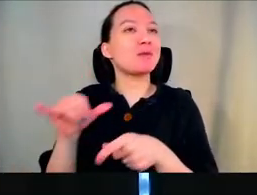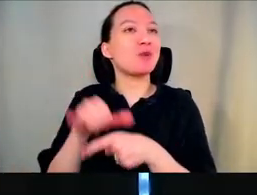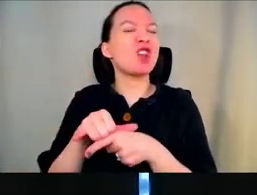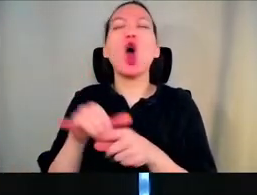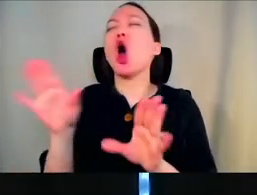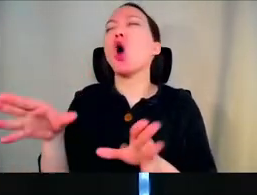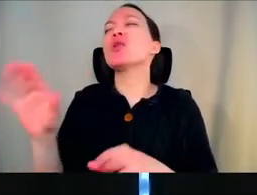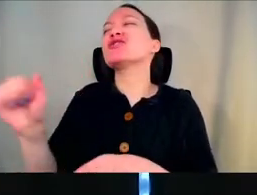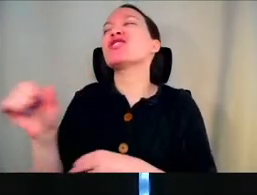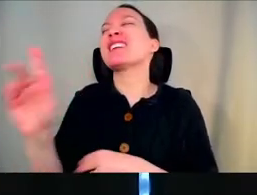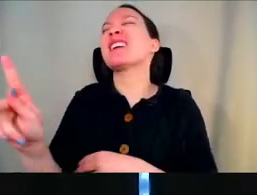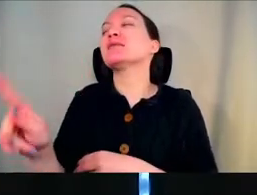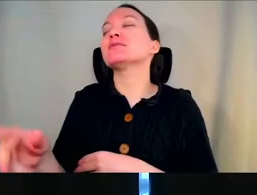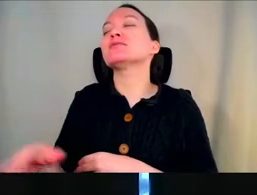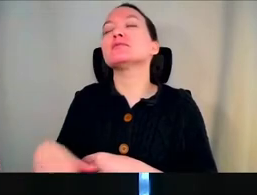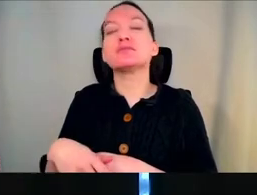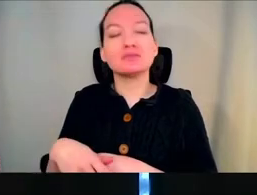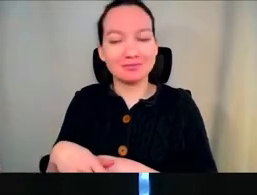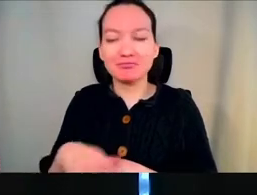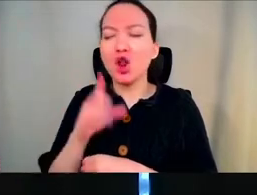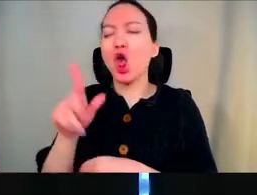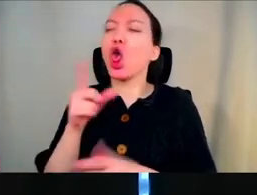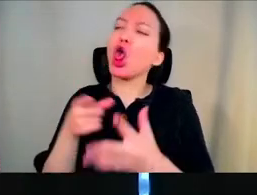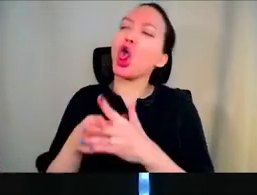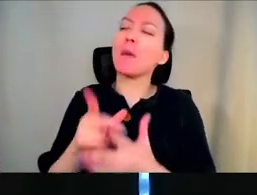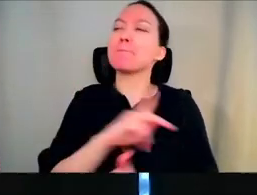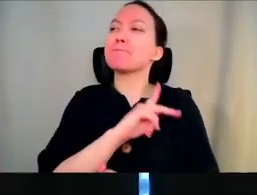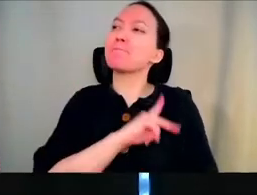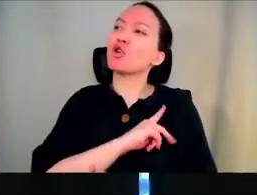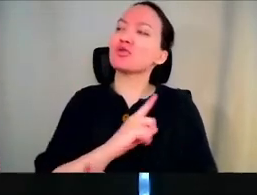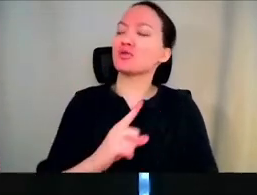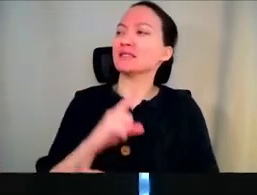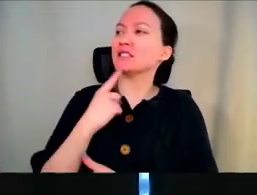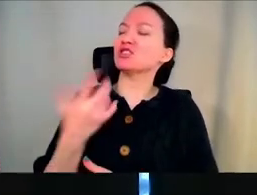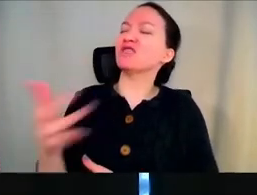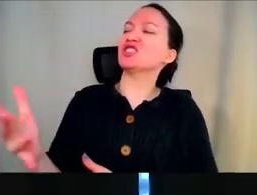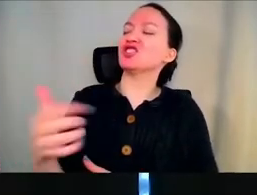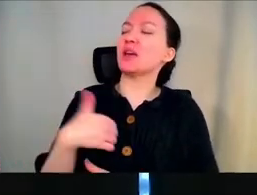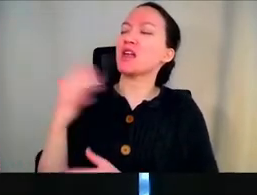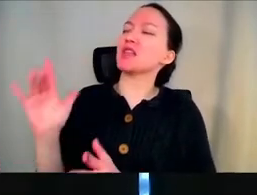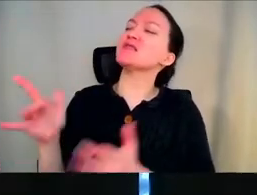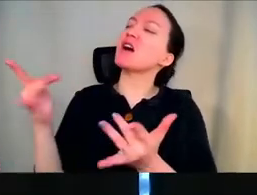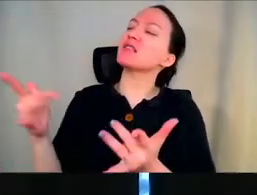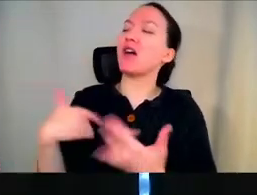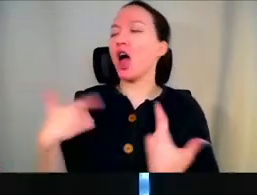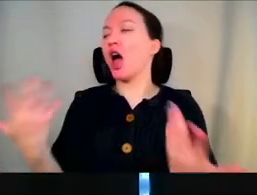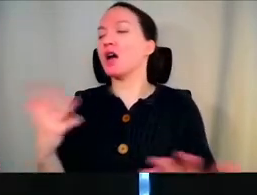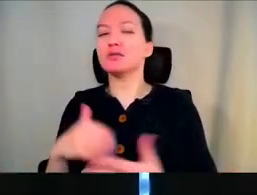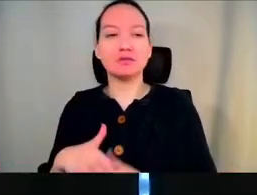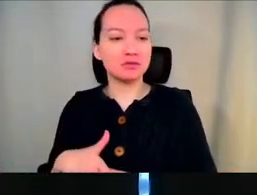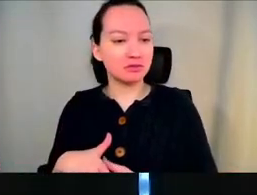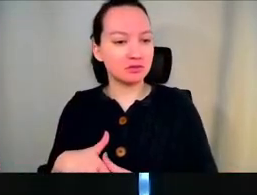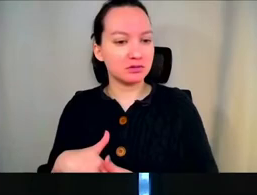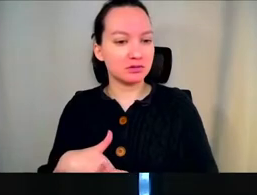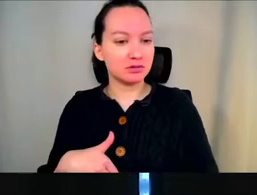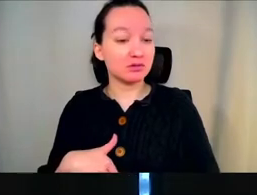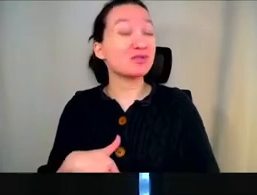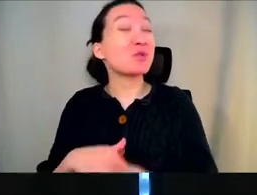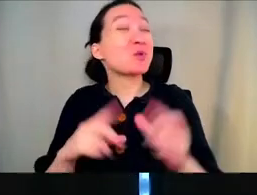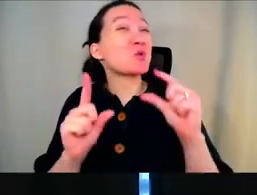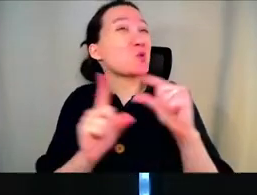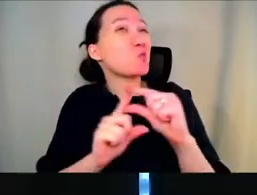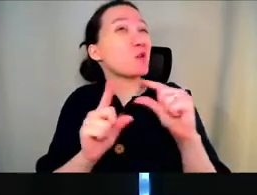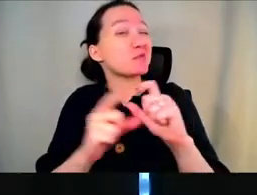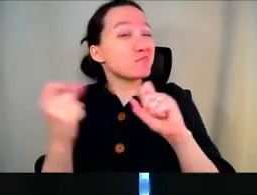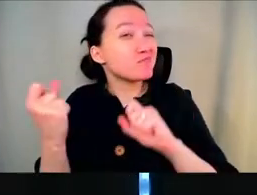joke. Yeah. I'm just kidding. Don't take it so personal. Don't take it so seriously. I'm being lighthearted over here. Words have such